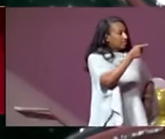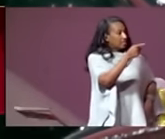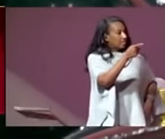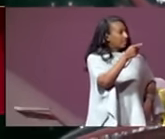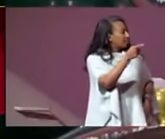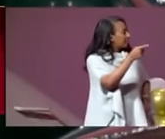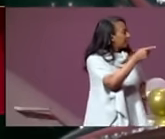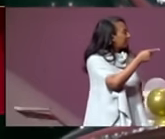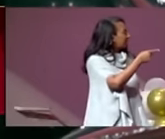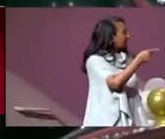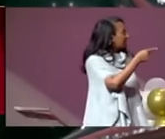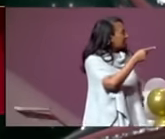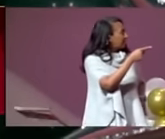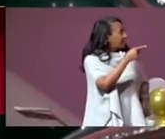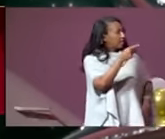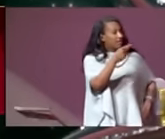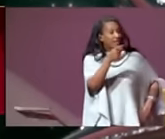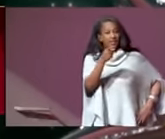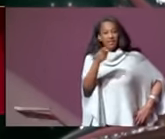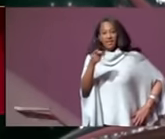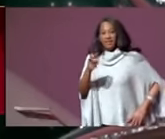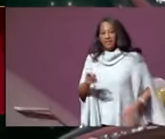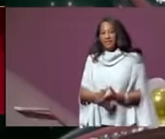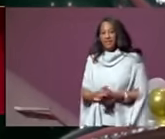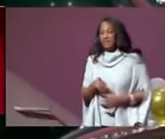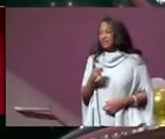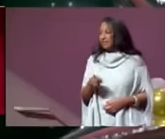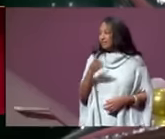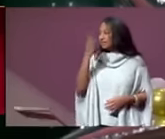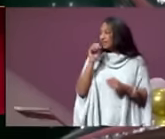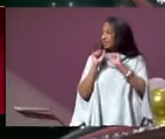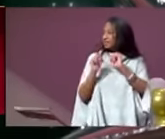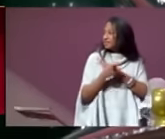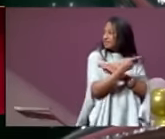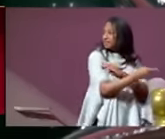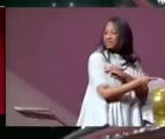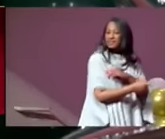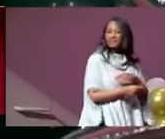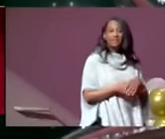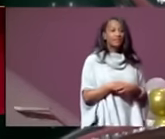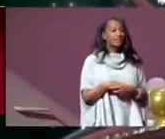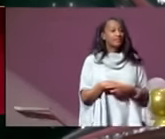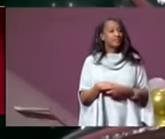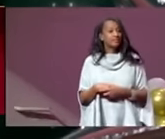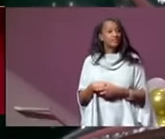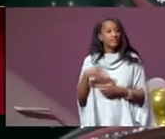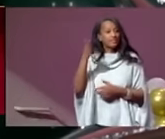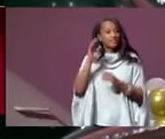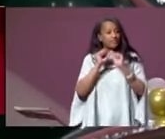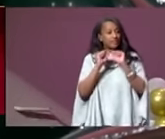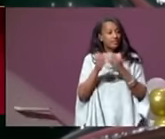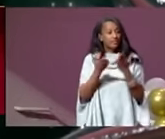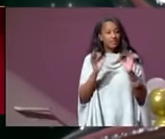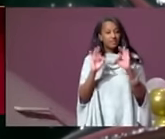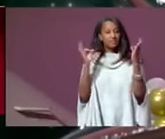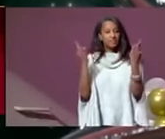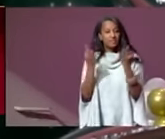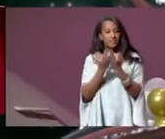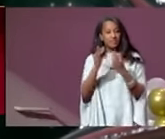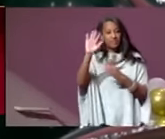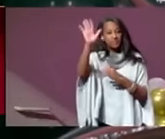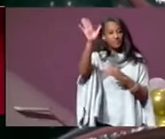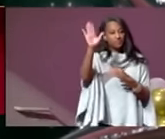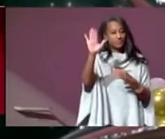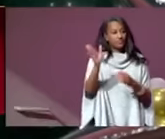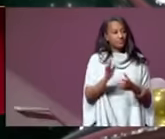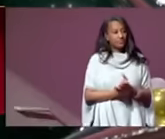some Chiefs fans in the house. Amen. God bless you. Amen. God bless you. God bless you. My brother. God bless you, family. God bless you. God bless